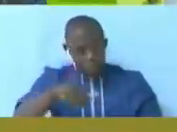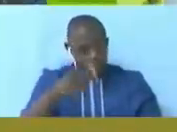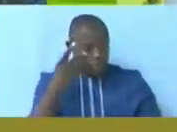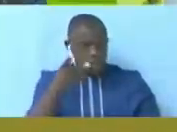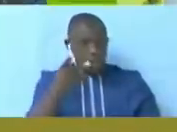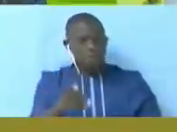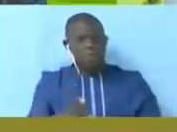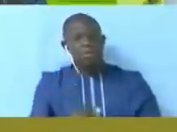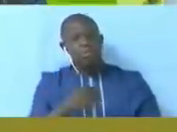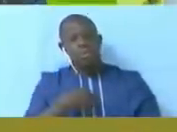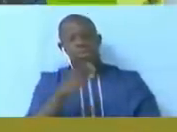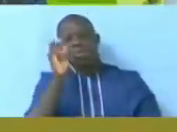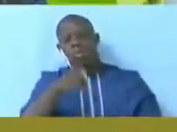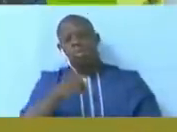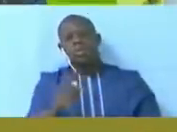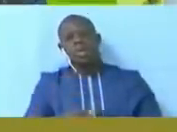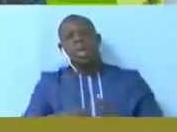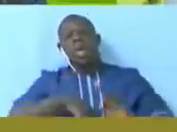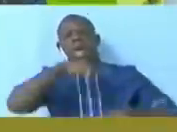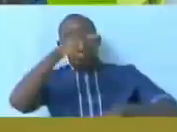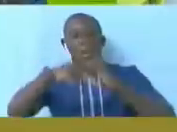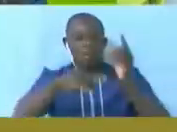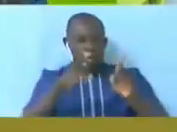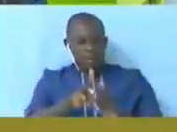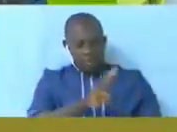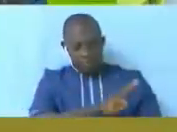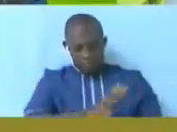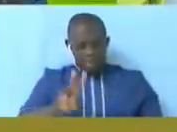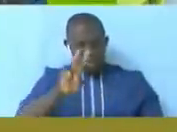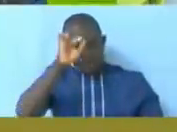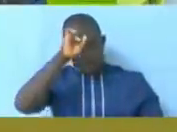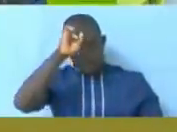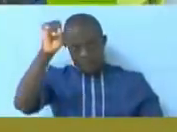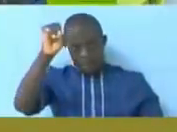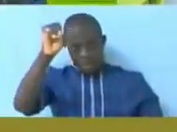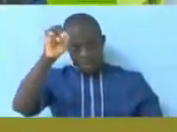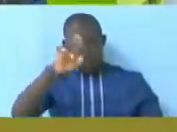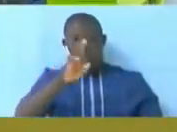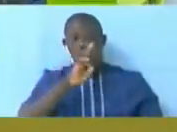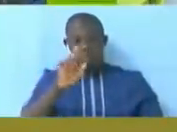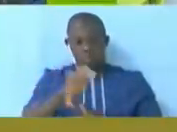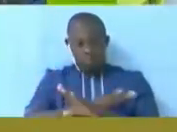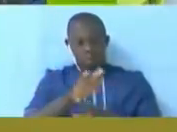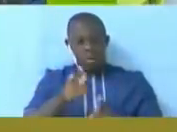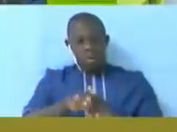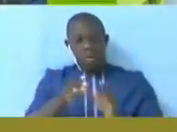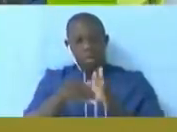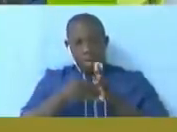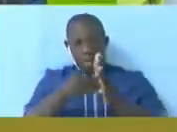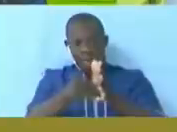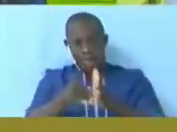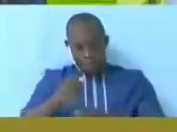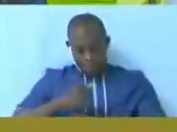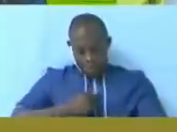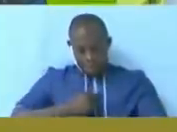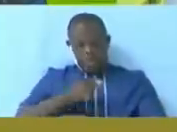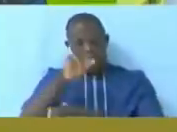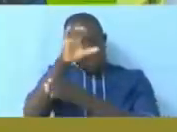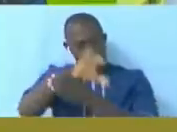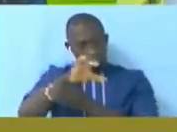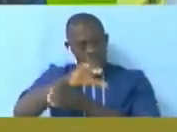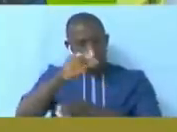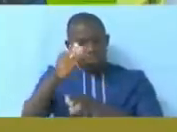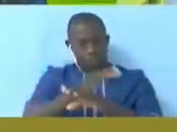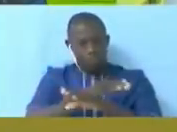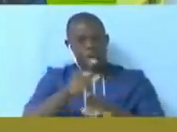I was going to petition the Vice President as head of the Security Council to raise my concerns. President no longer, me mala Vice President, me move bankola Vice President, me